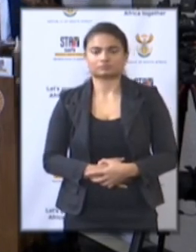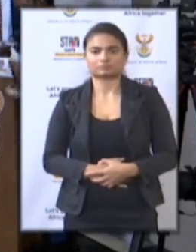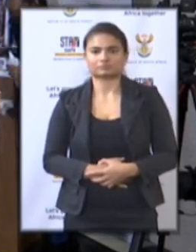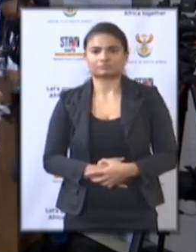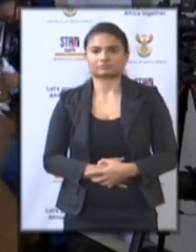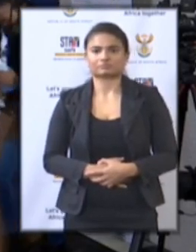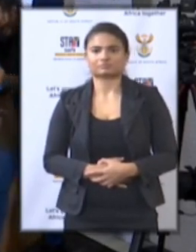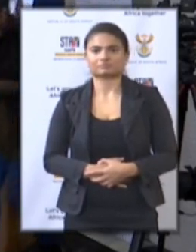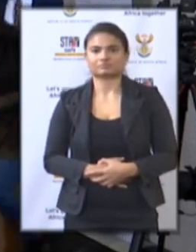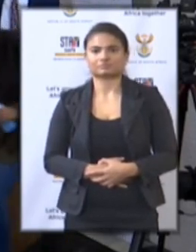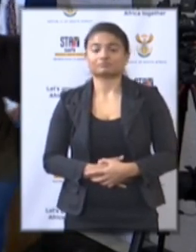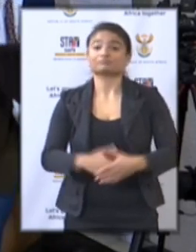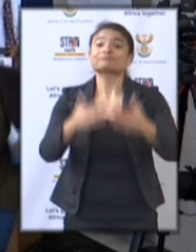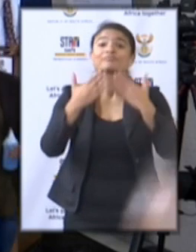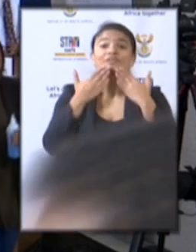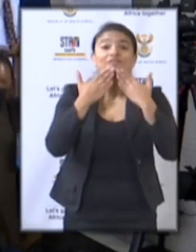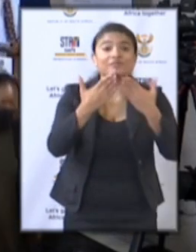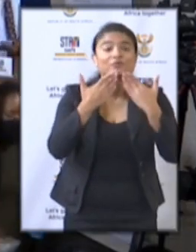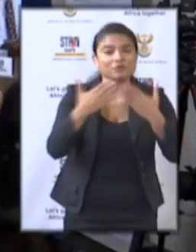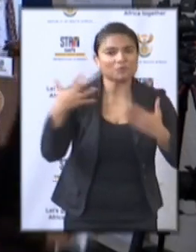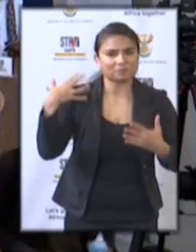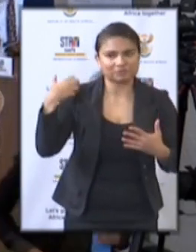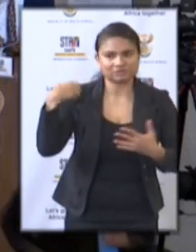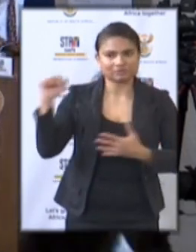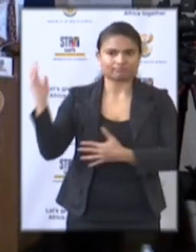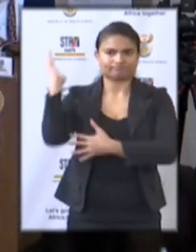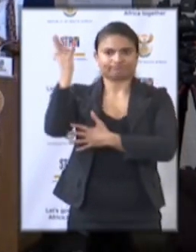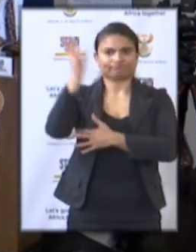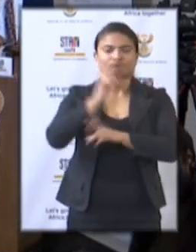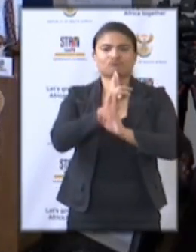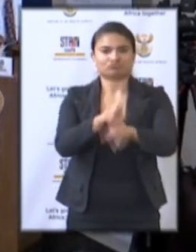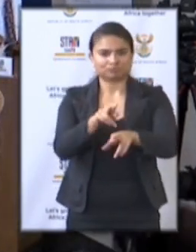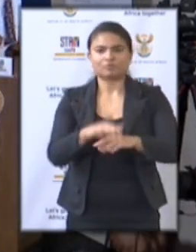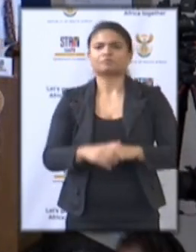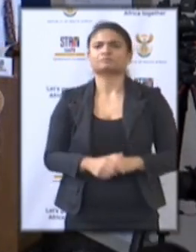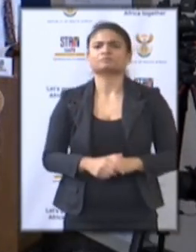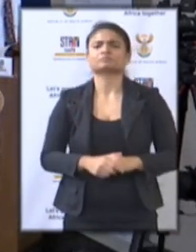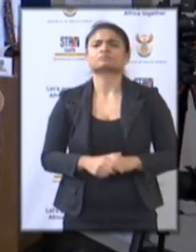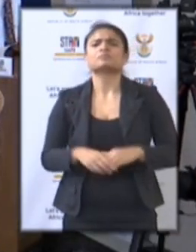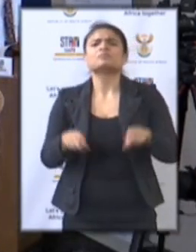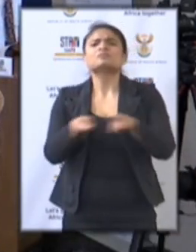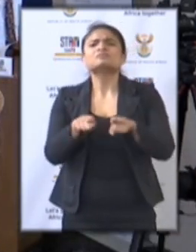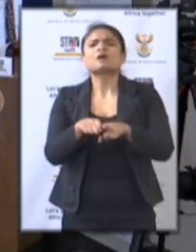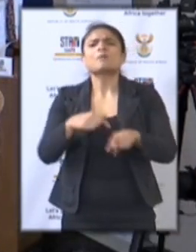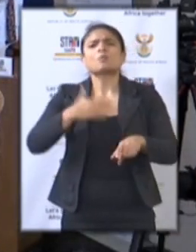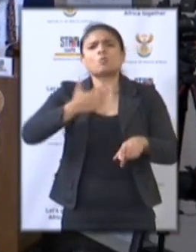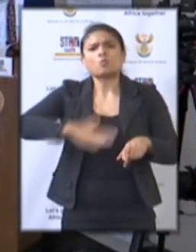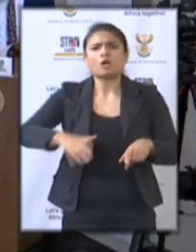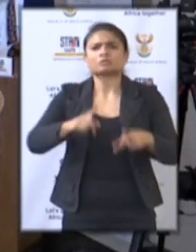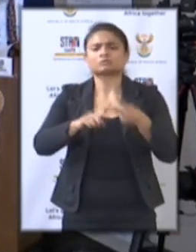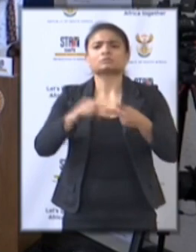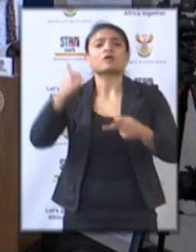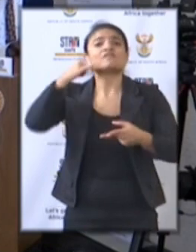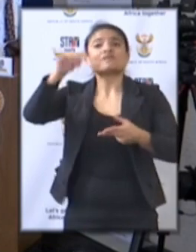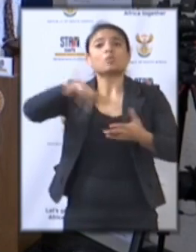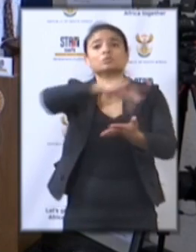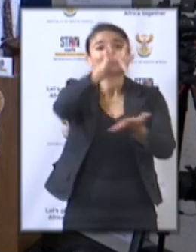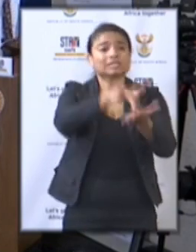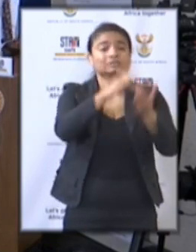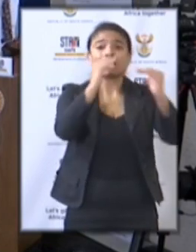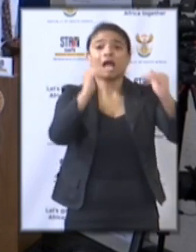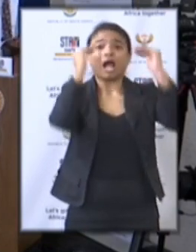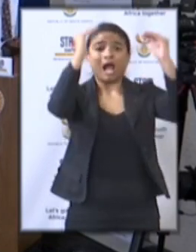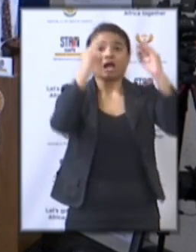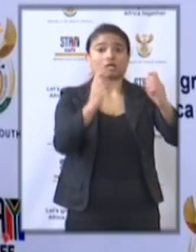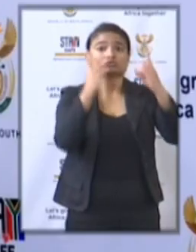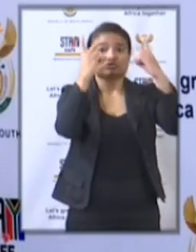Thank you very much, Minister. As we close, let me also share the call center number of the Department of Higher Education and Training. The